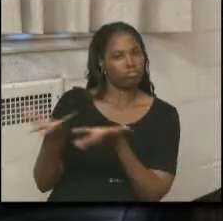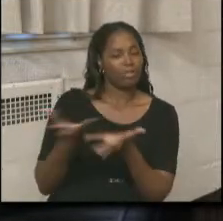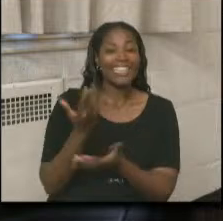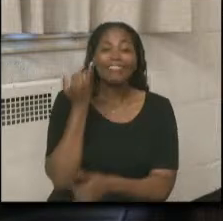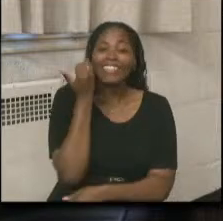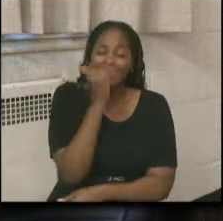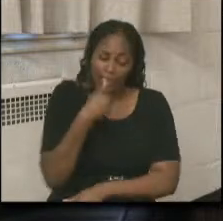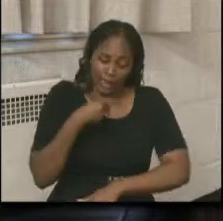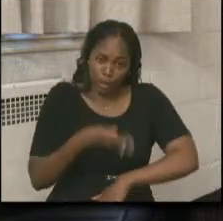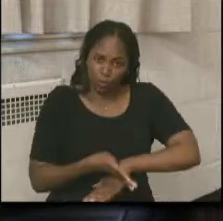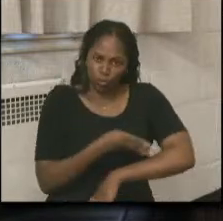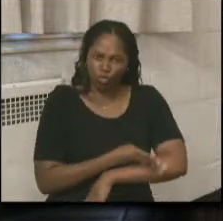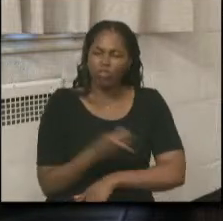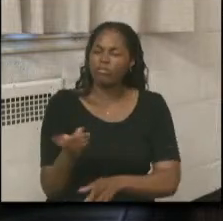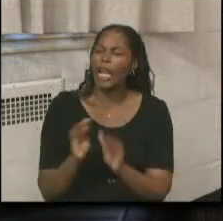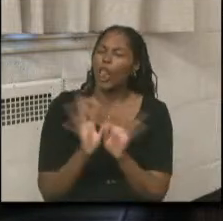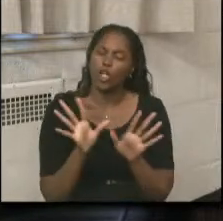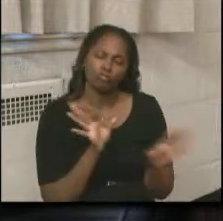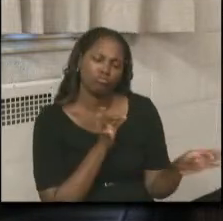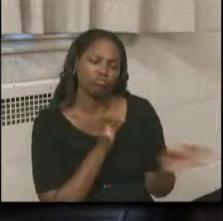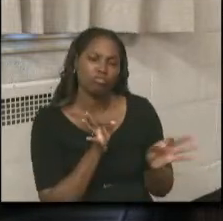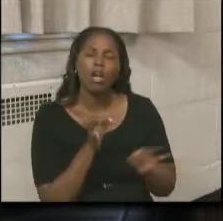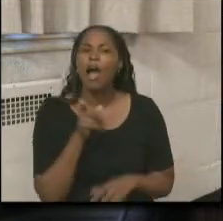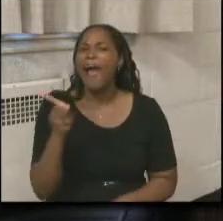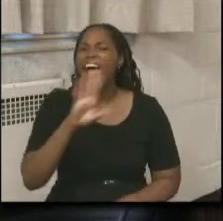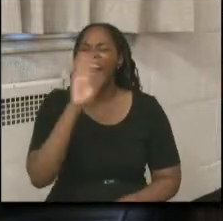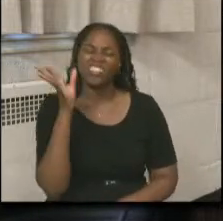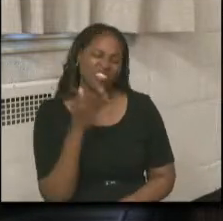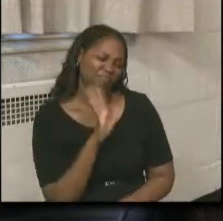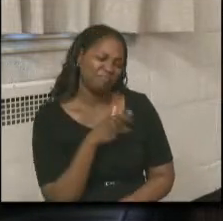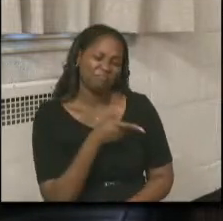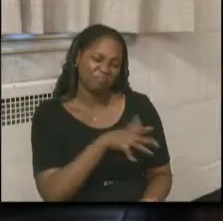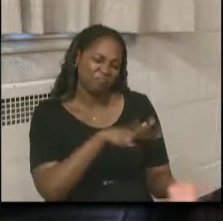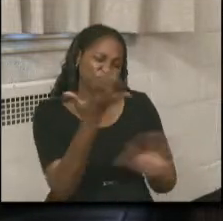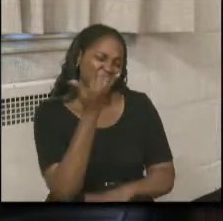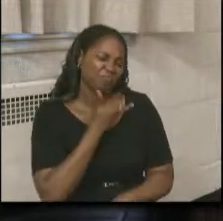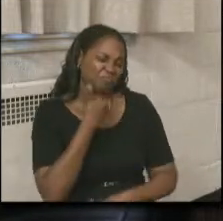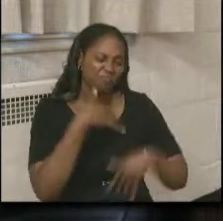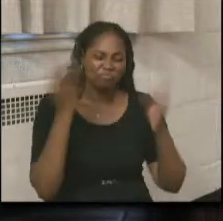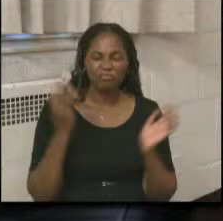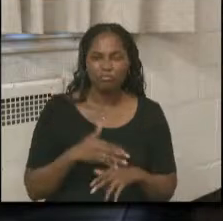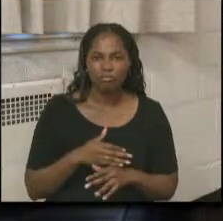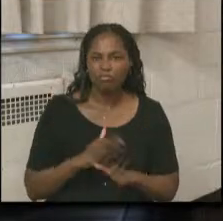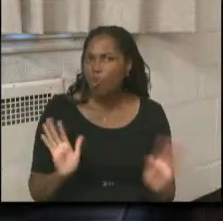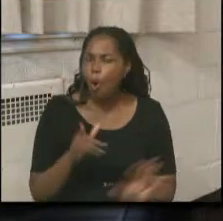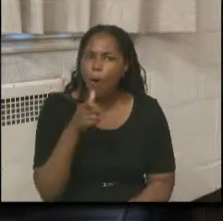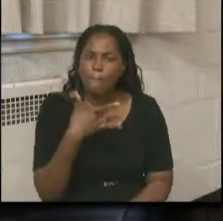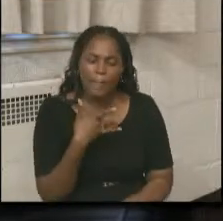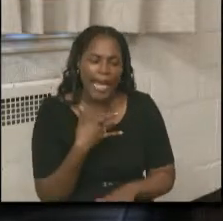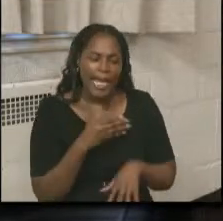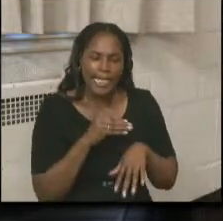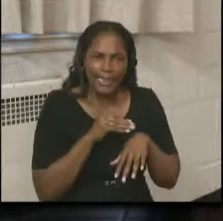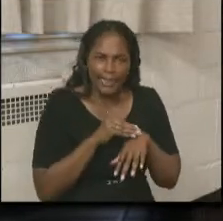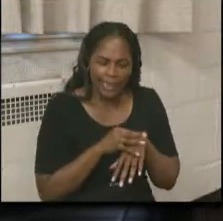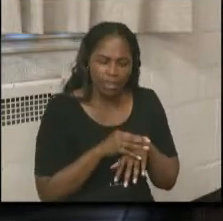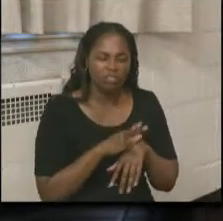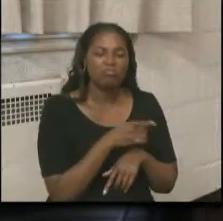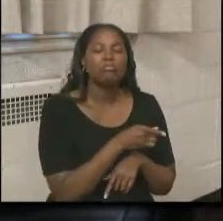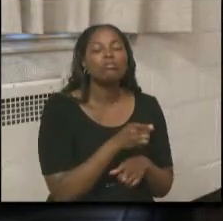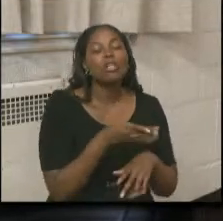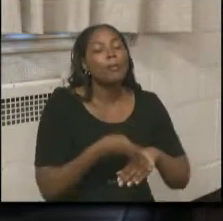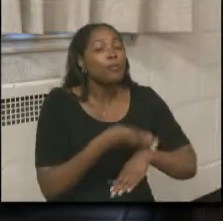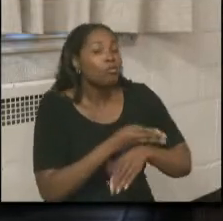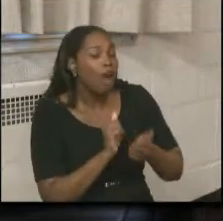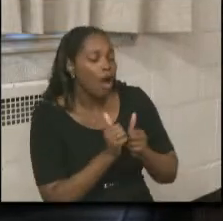it at just saying what went wrong. You gave me the extra push of, this is how you can do it